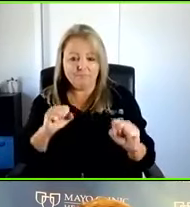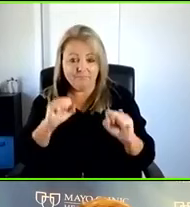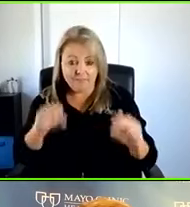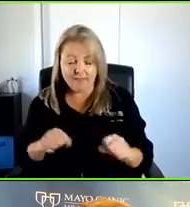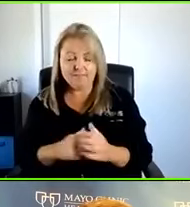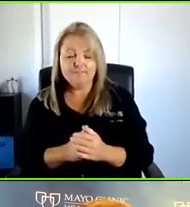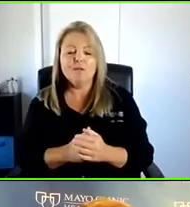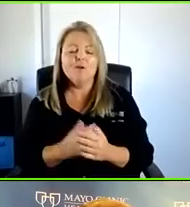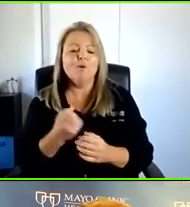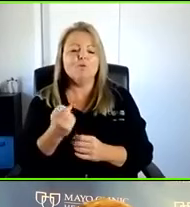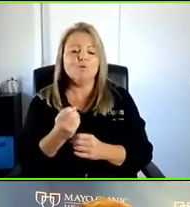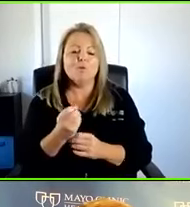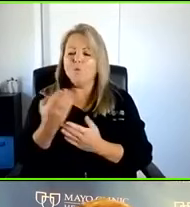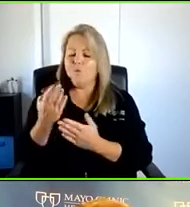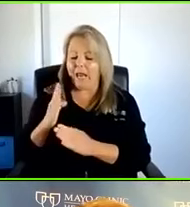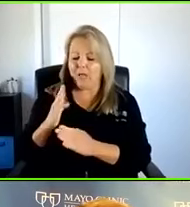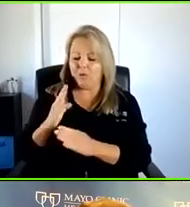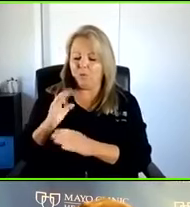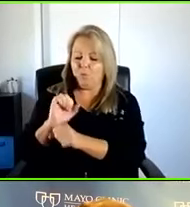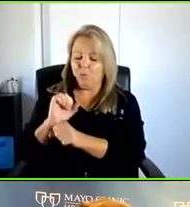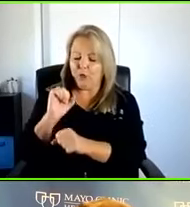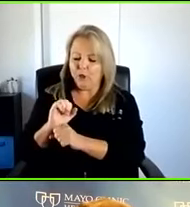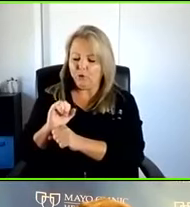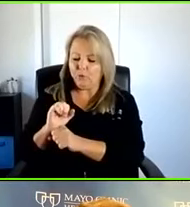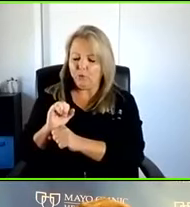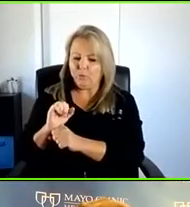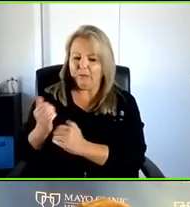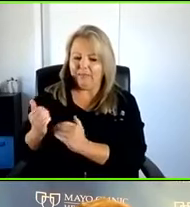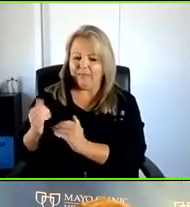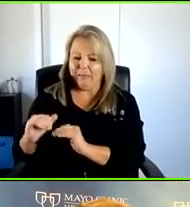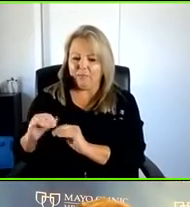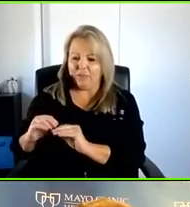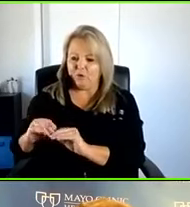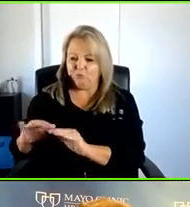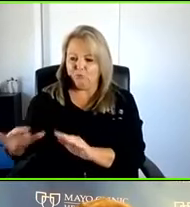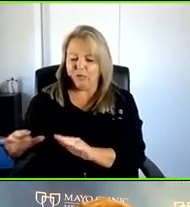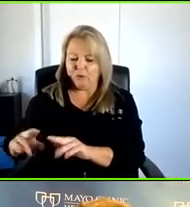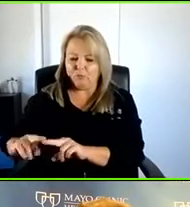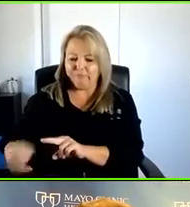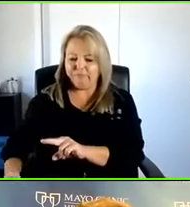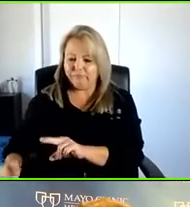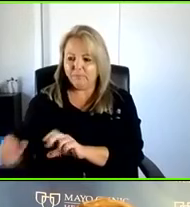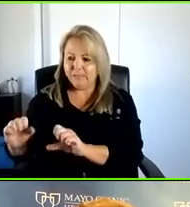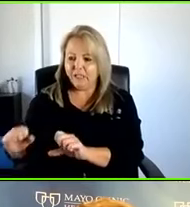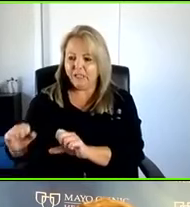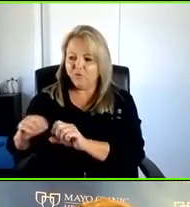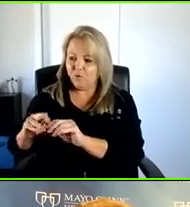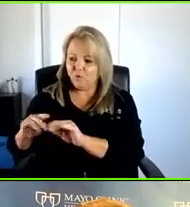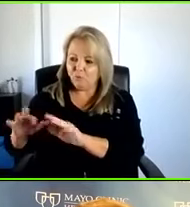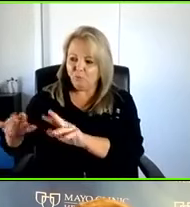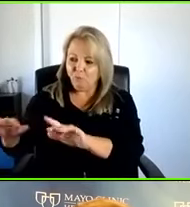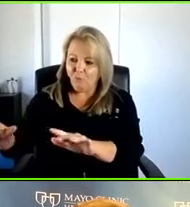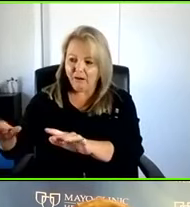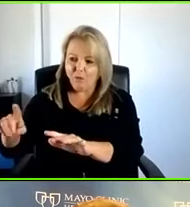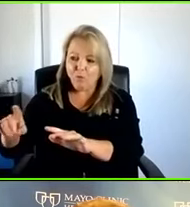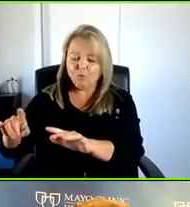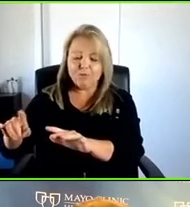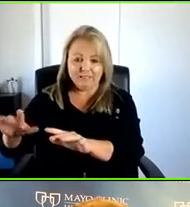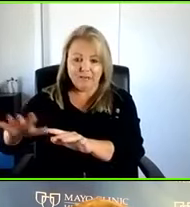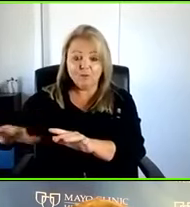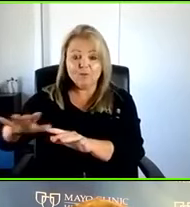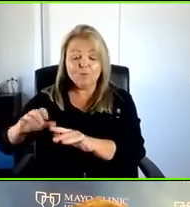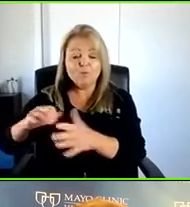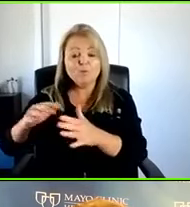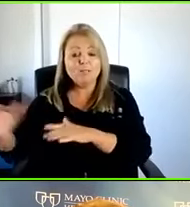working to sort of decrease the potential for spread and outbreak in those populations when students come back to